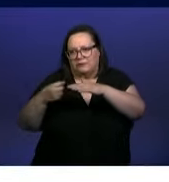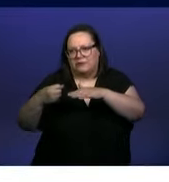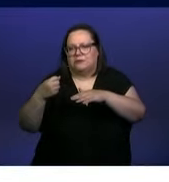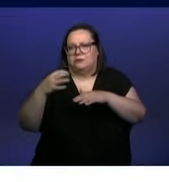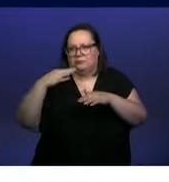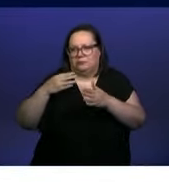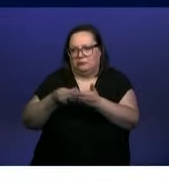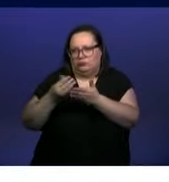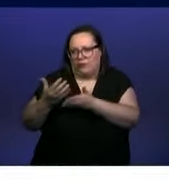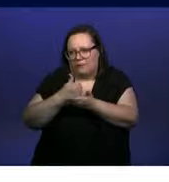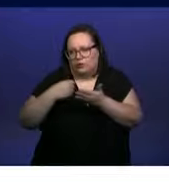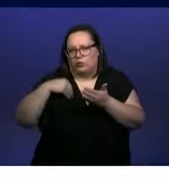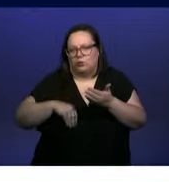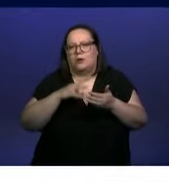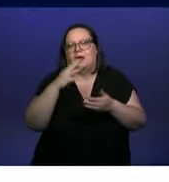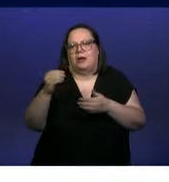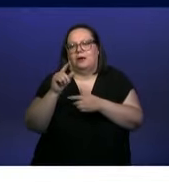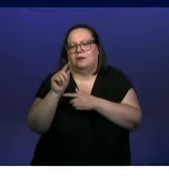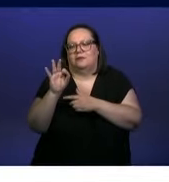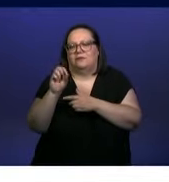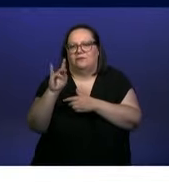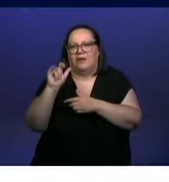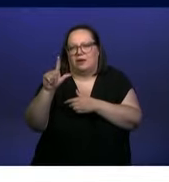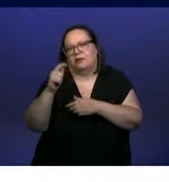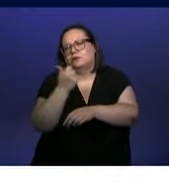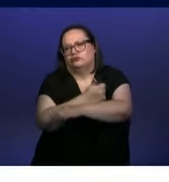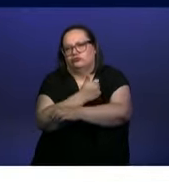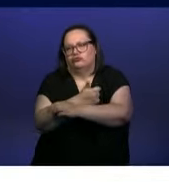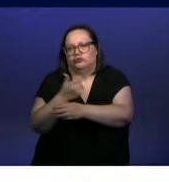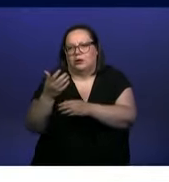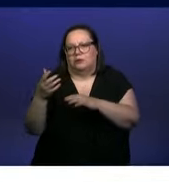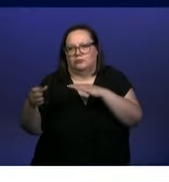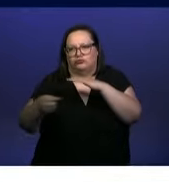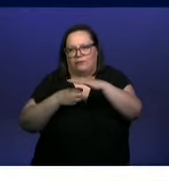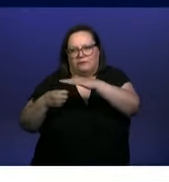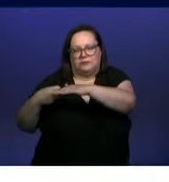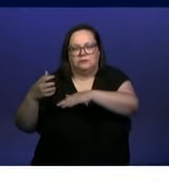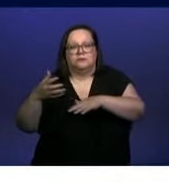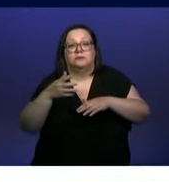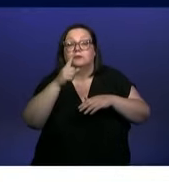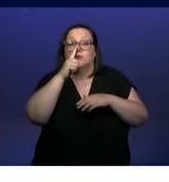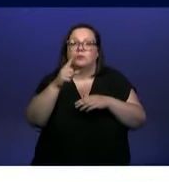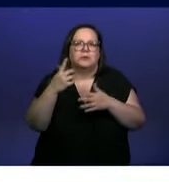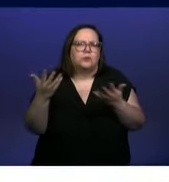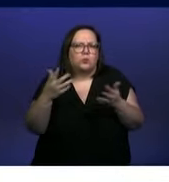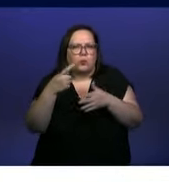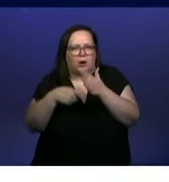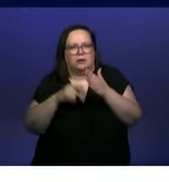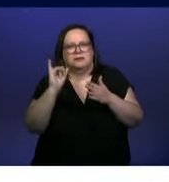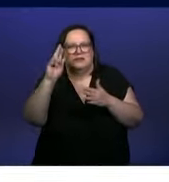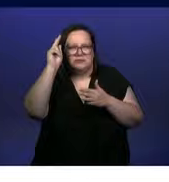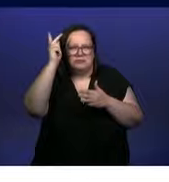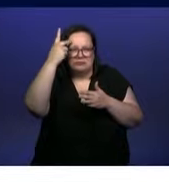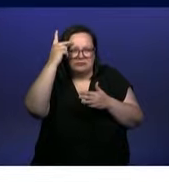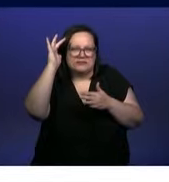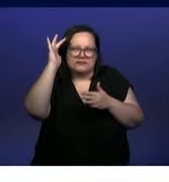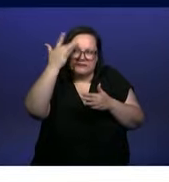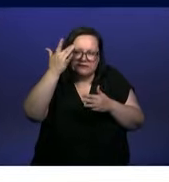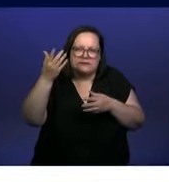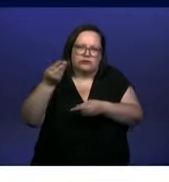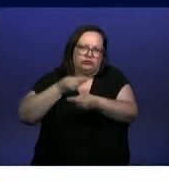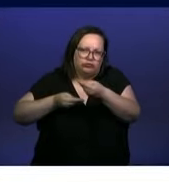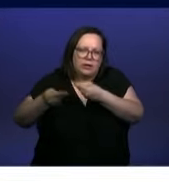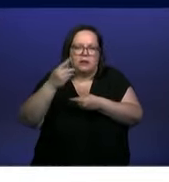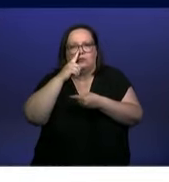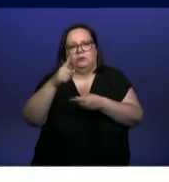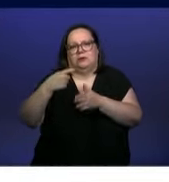heroin drug trafficking revenue. It's not right. And at what cost? This political, sick political trade is costing tens of thousands of